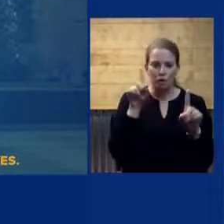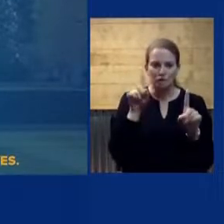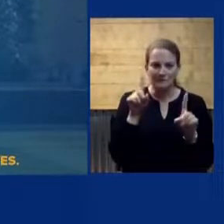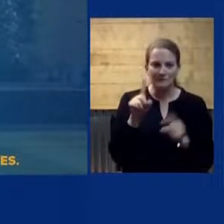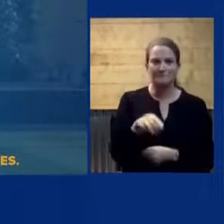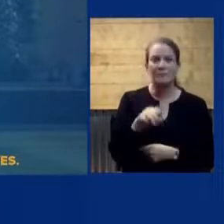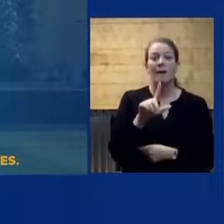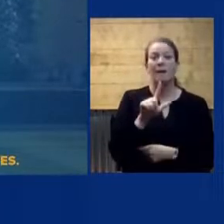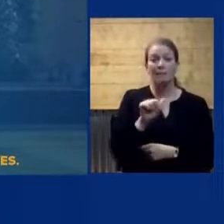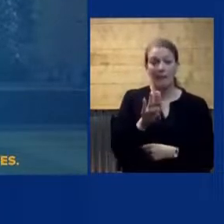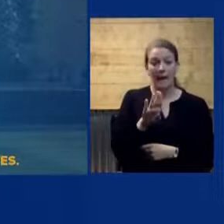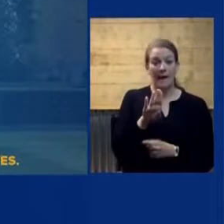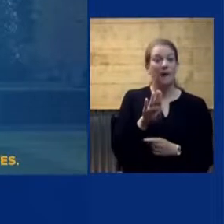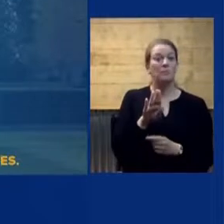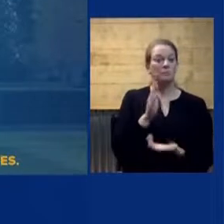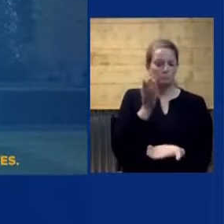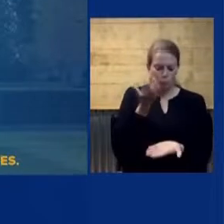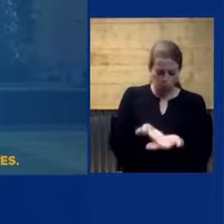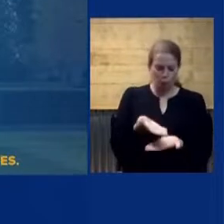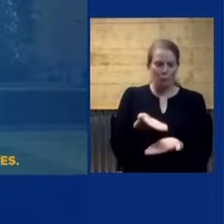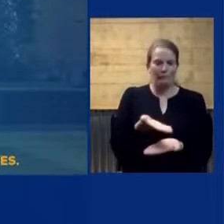you cannot deny the results.